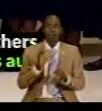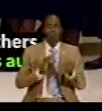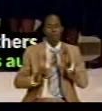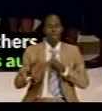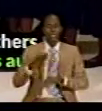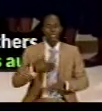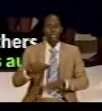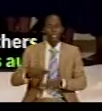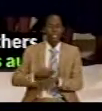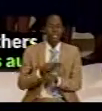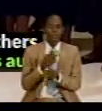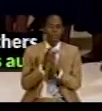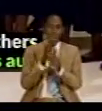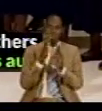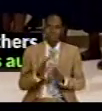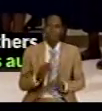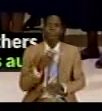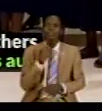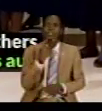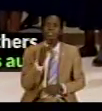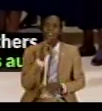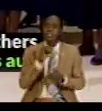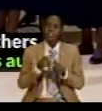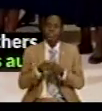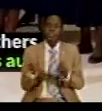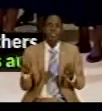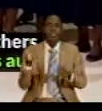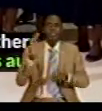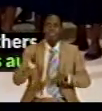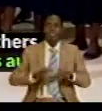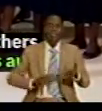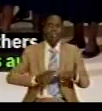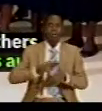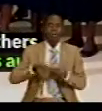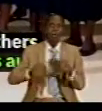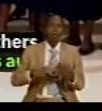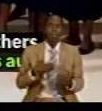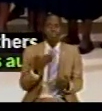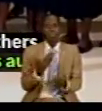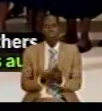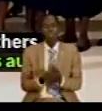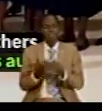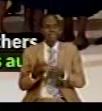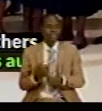Oh, my shepherd's voice is different from all